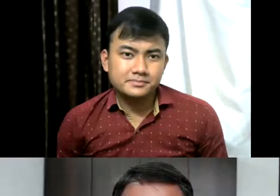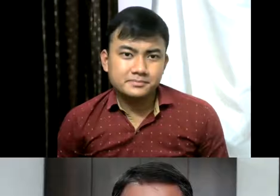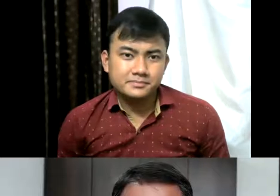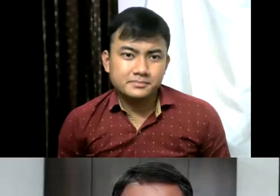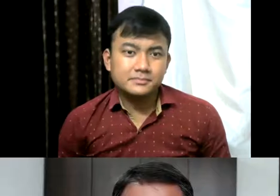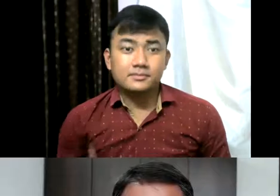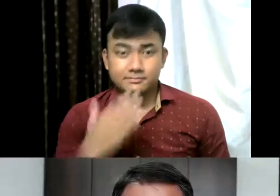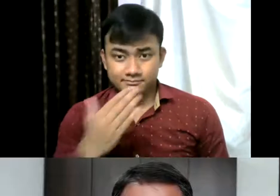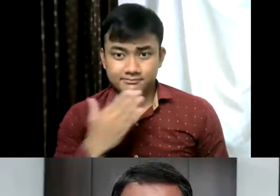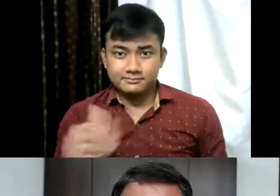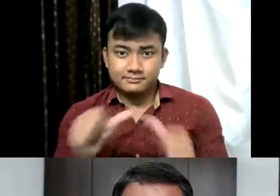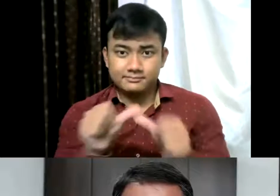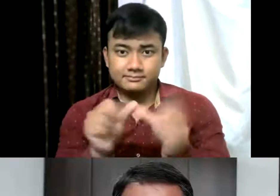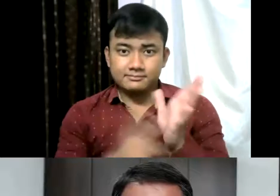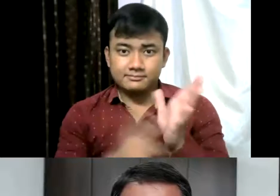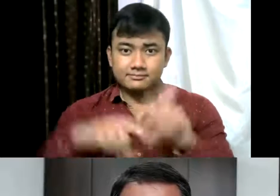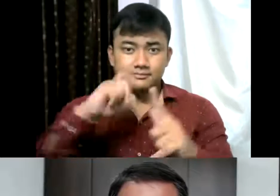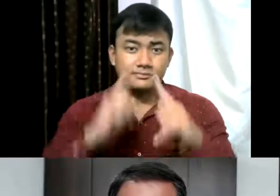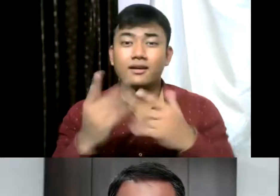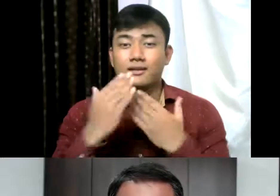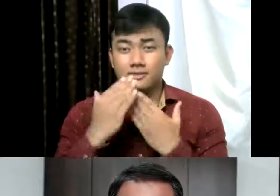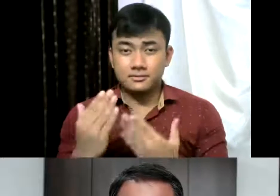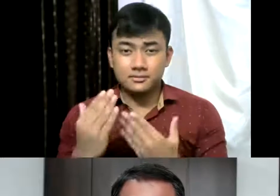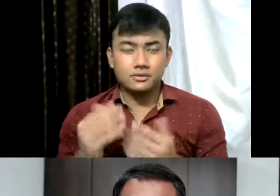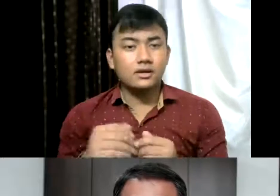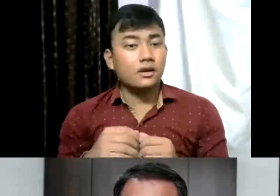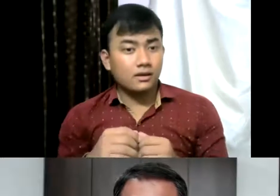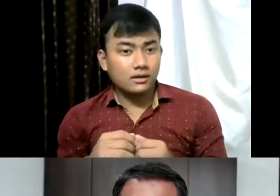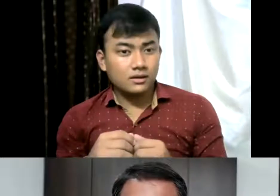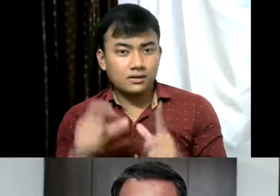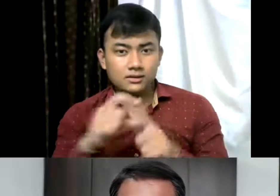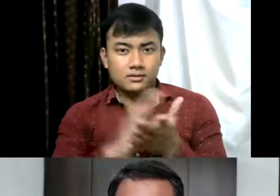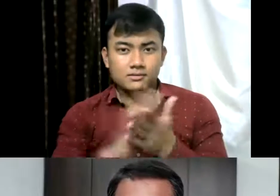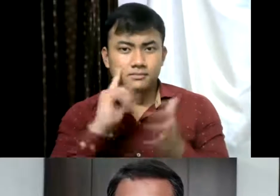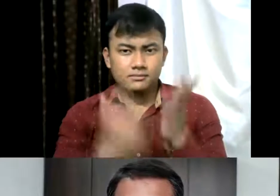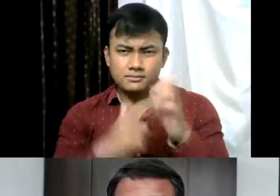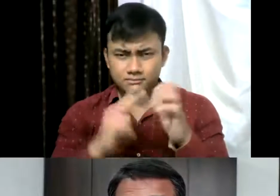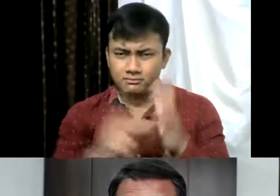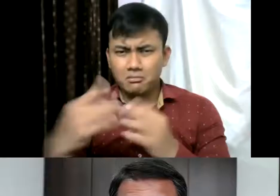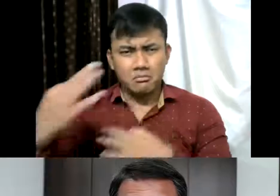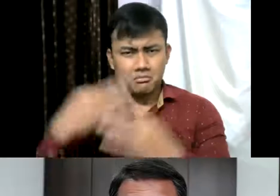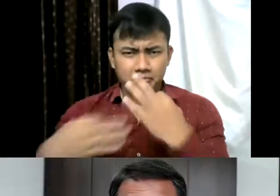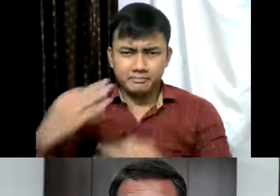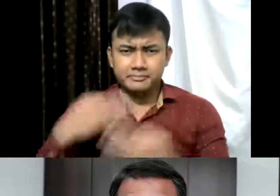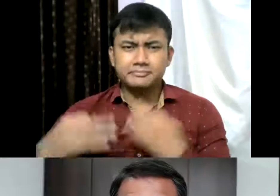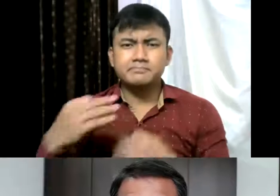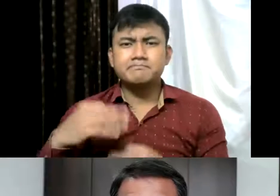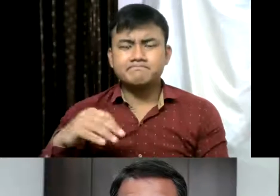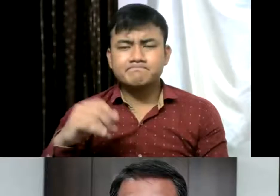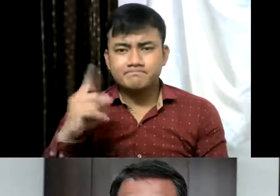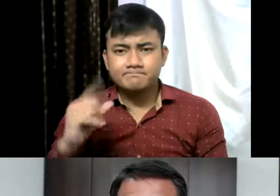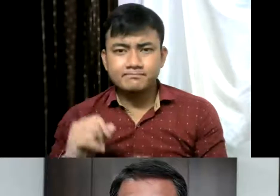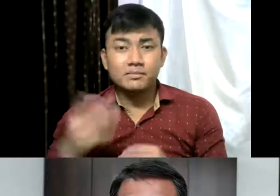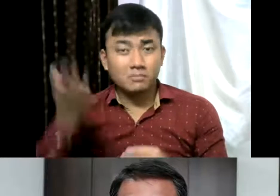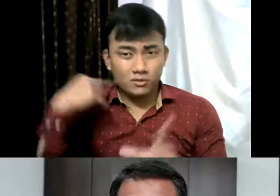Thank you very much, Ankit. Dhiren, you know, sorry, as Ankit was saying, I used to live in Mumbai till like last year.